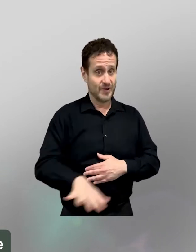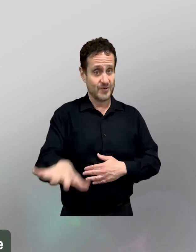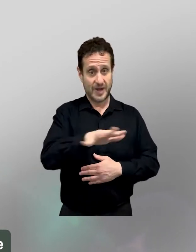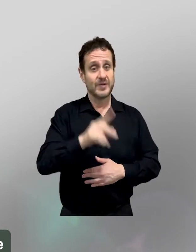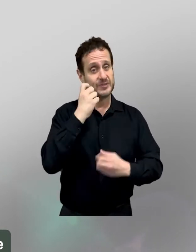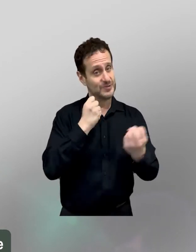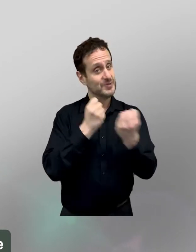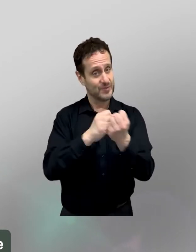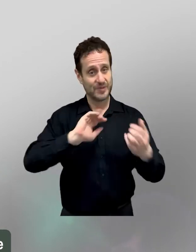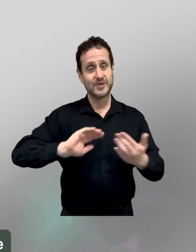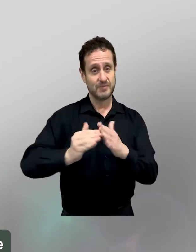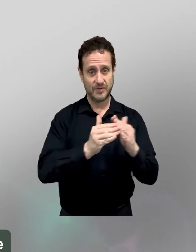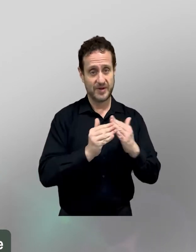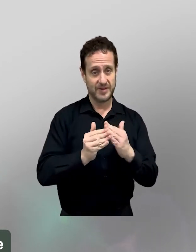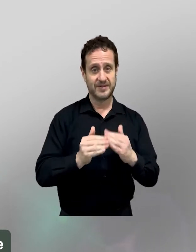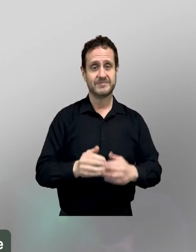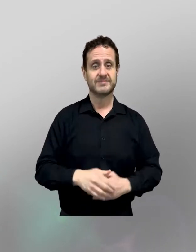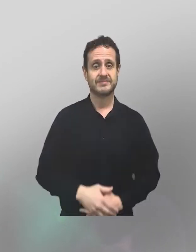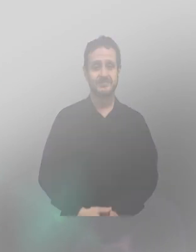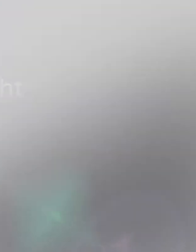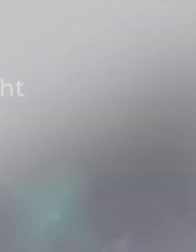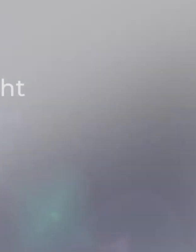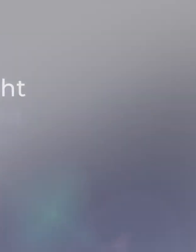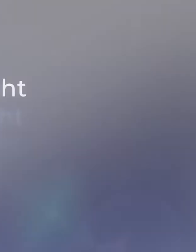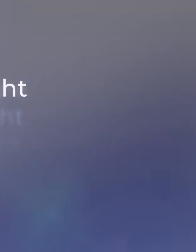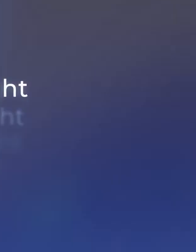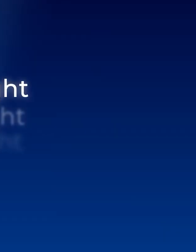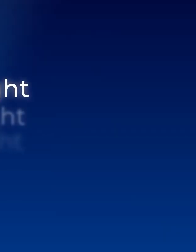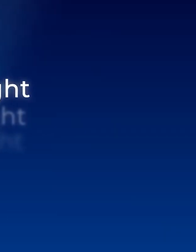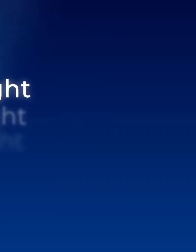area to support the community.